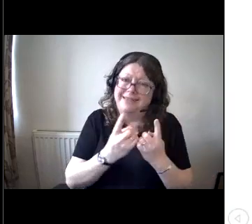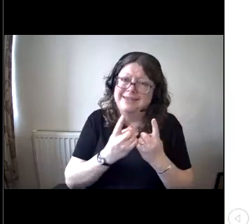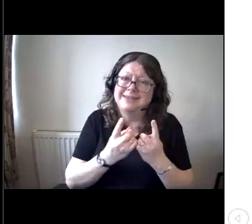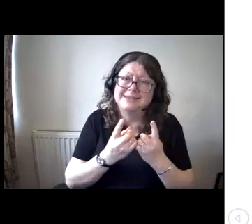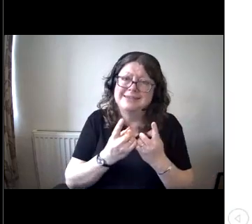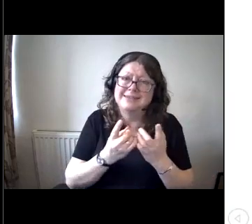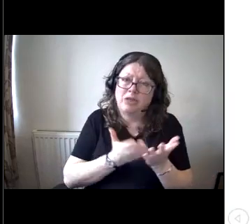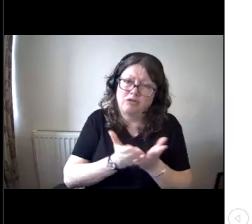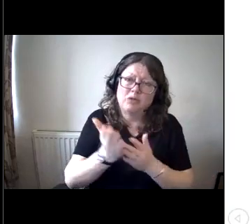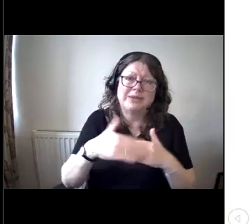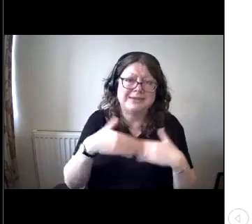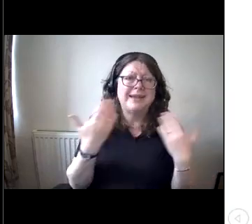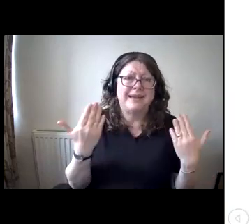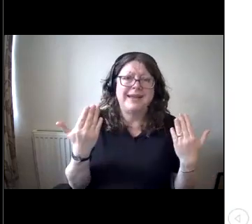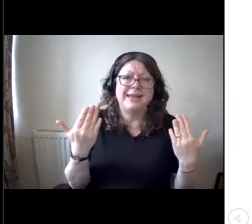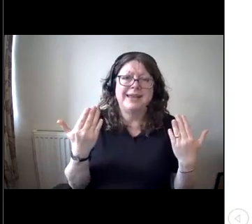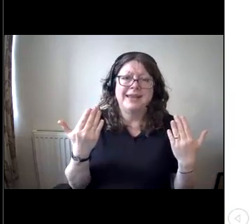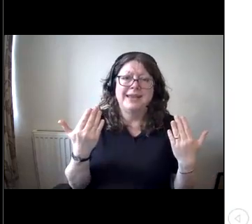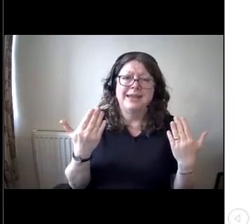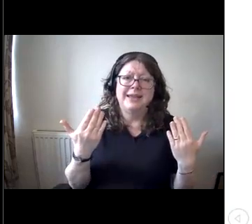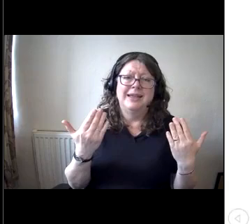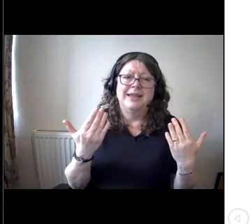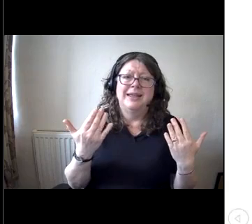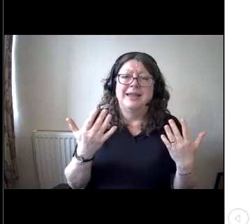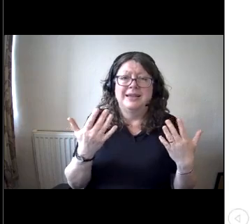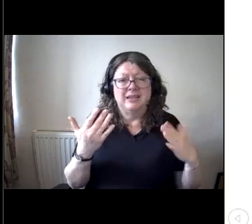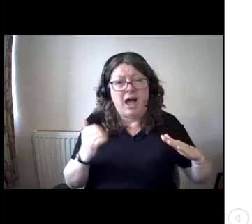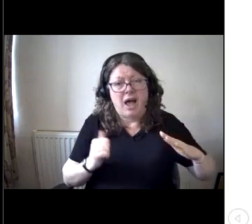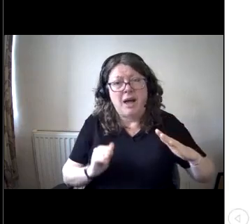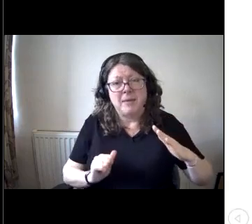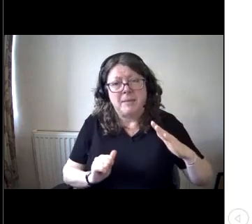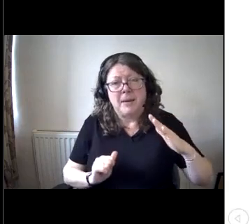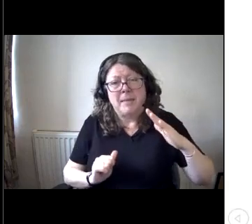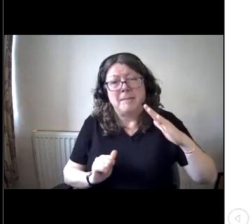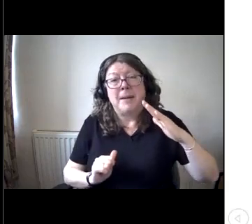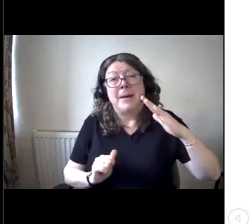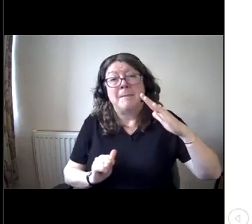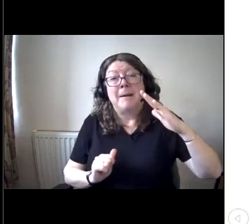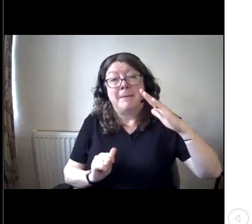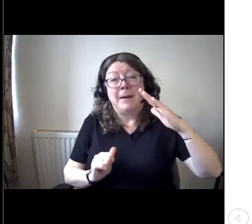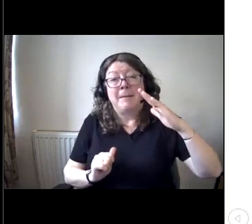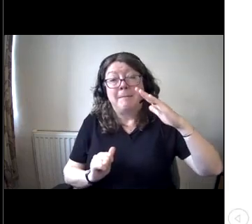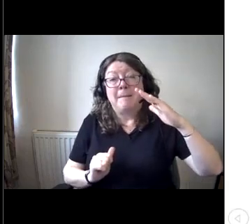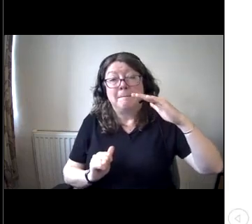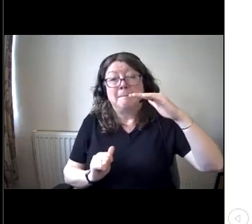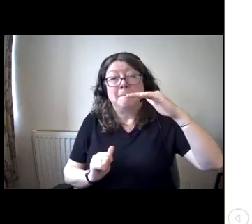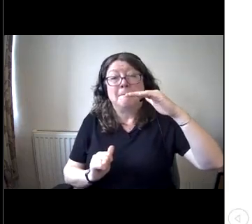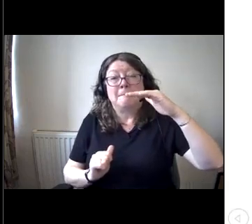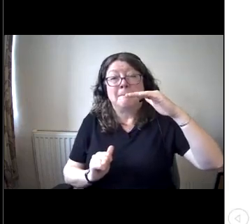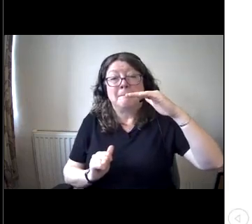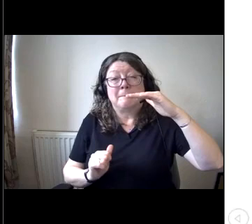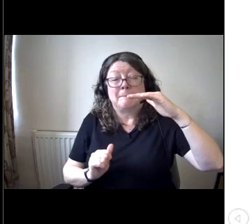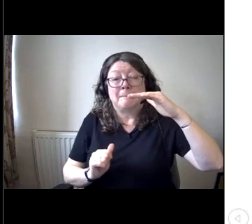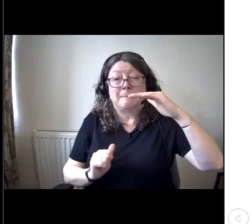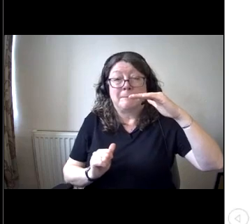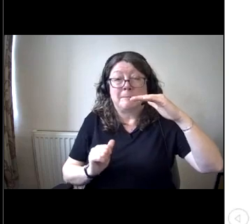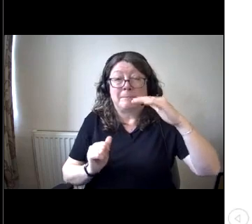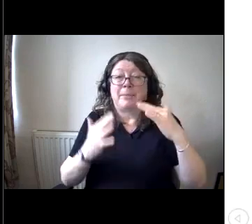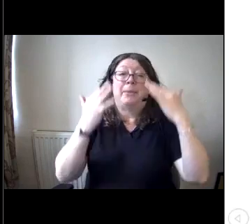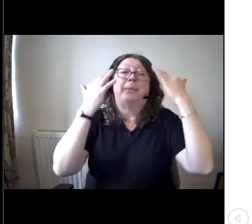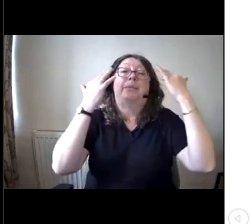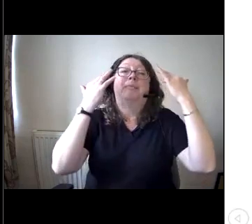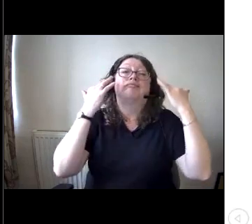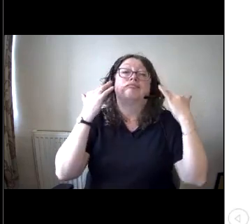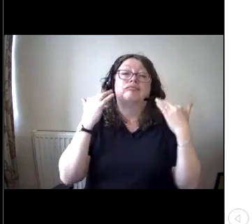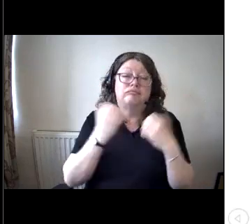navigate throughout the day can lead to them escalating up that curve to where they become overwhelmed.